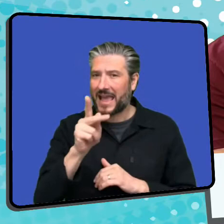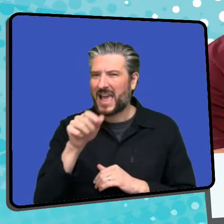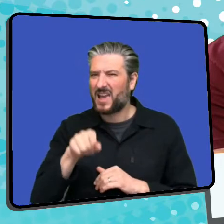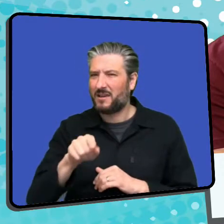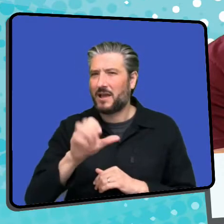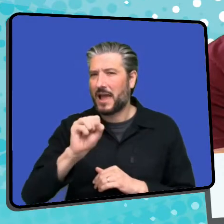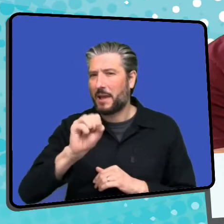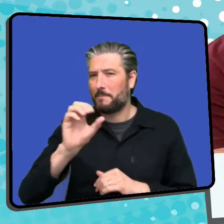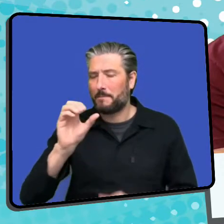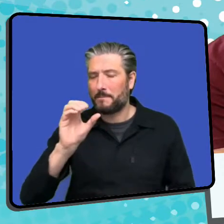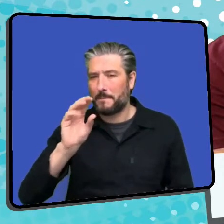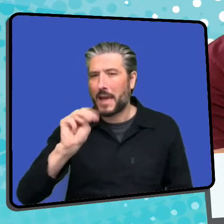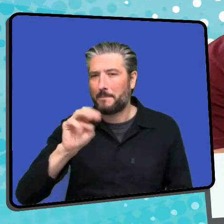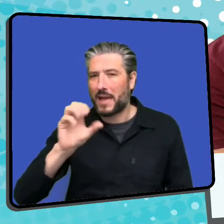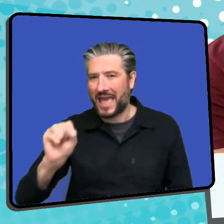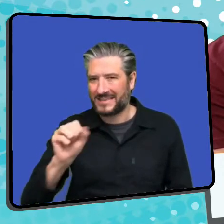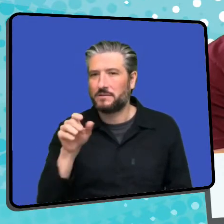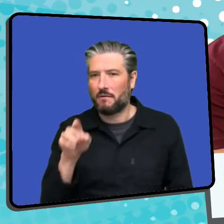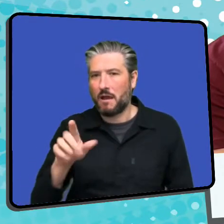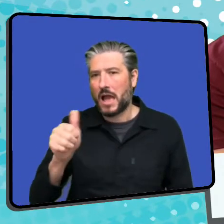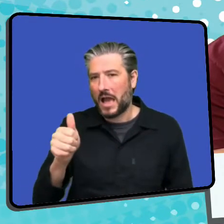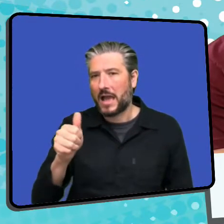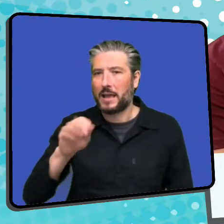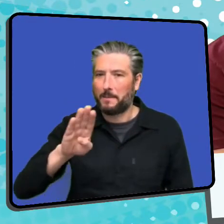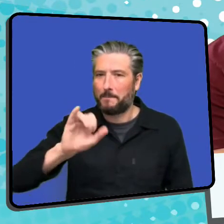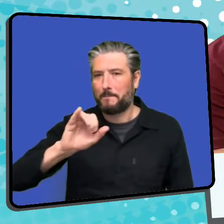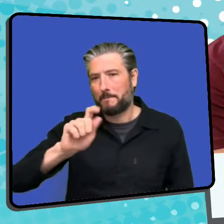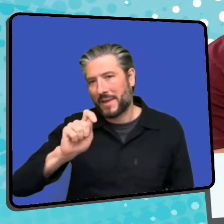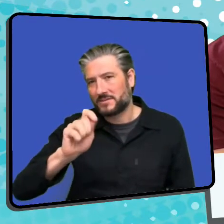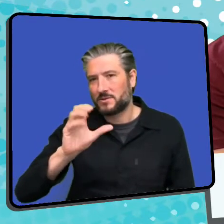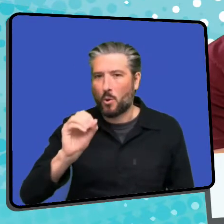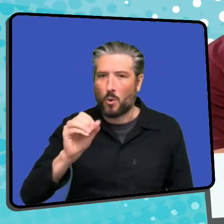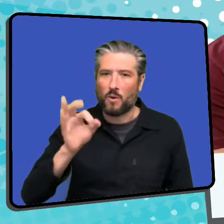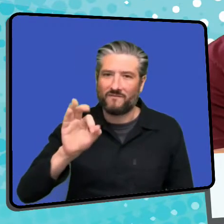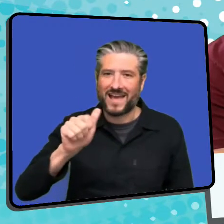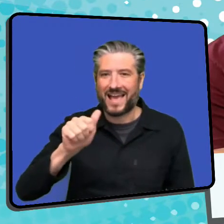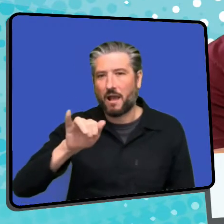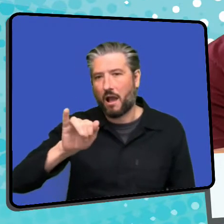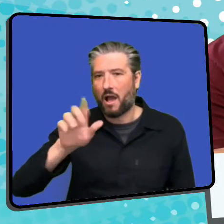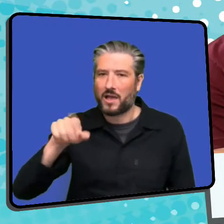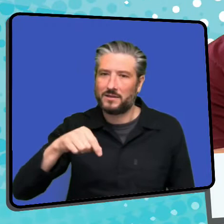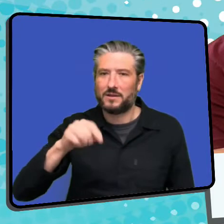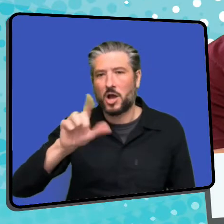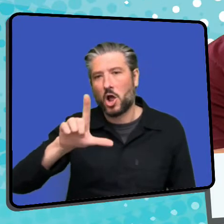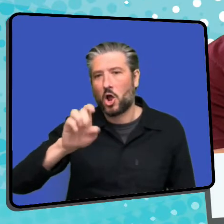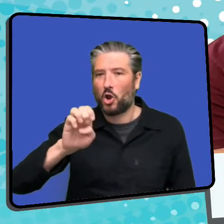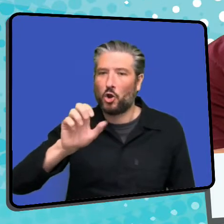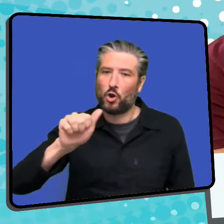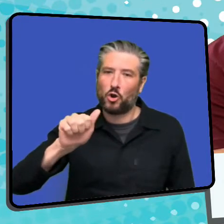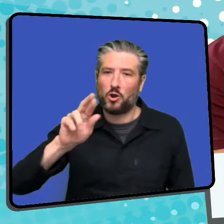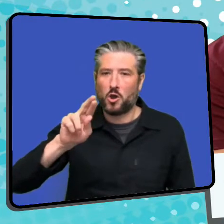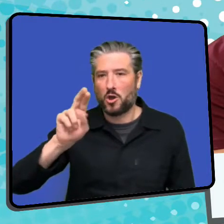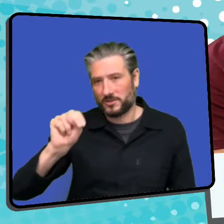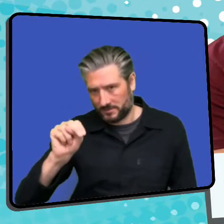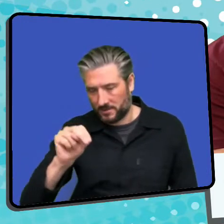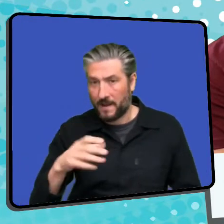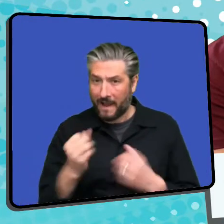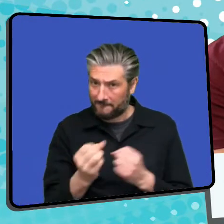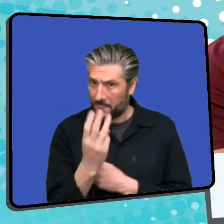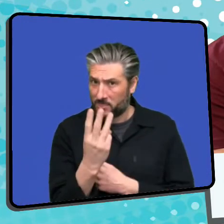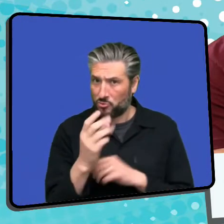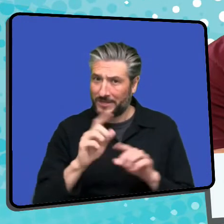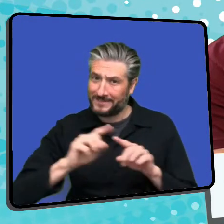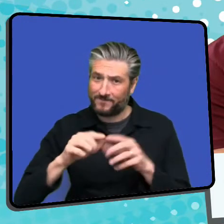aka.ms/abitofai-learn, you'll find our collection just there. It's got 3 modules in it. So for Akanksha's talk, I actually